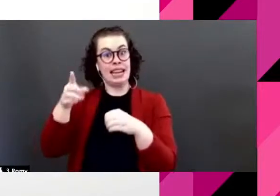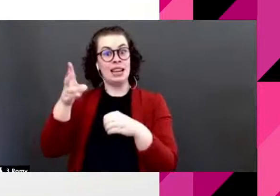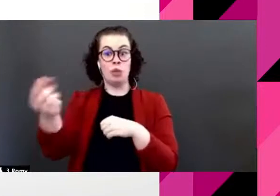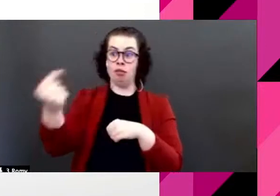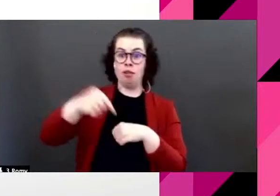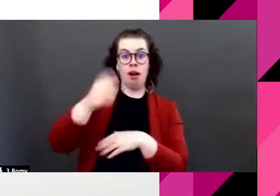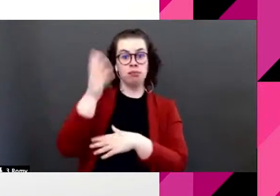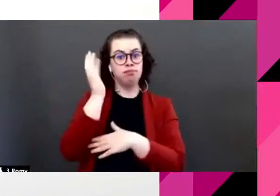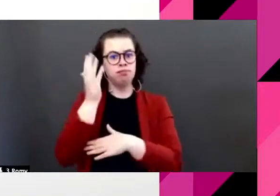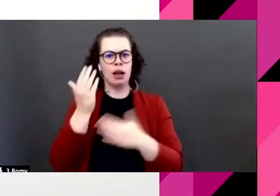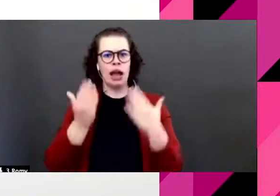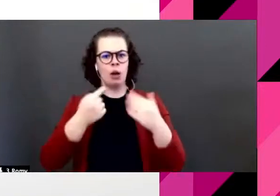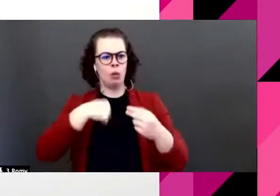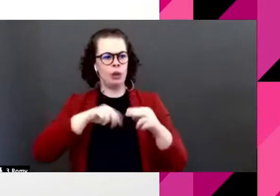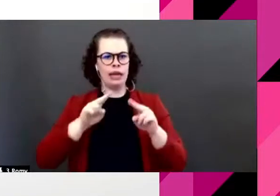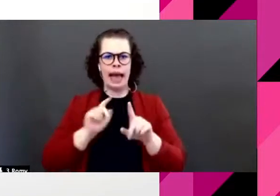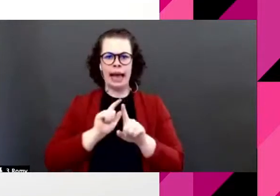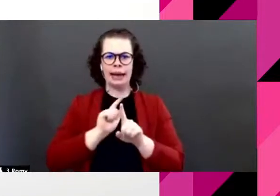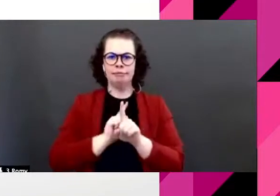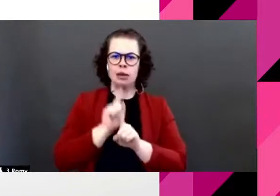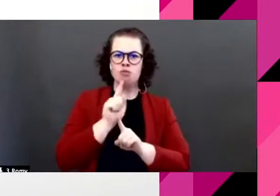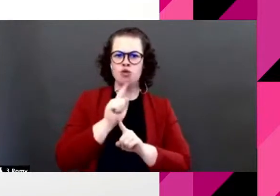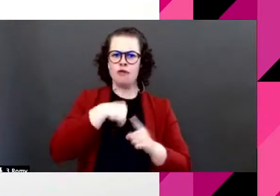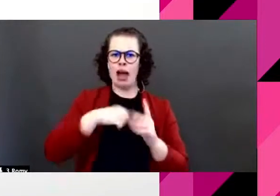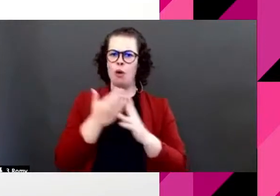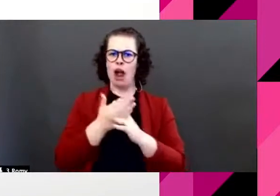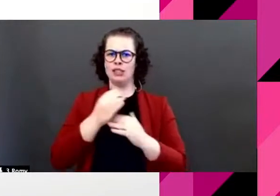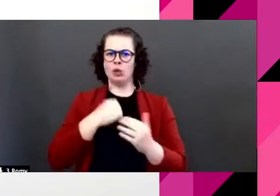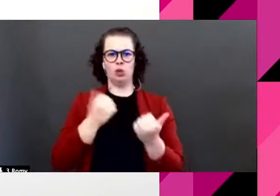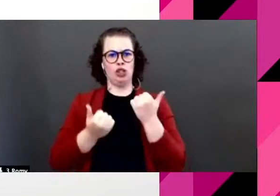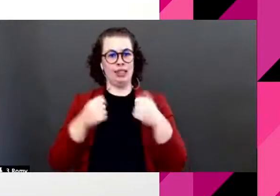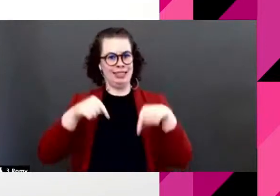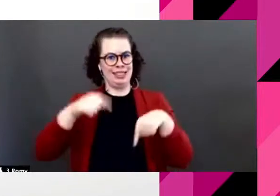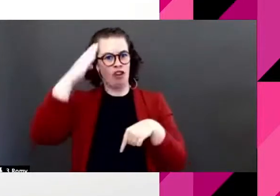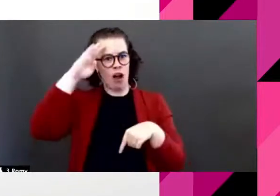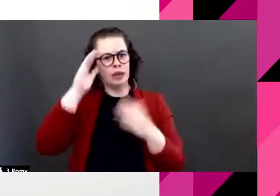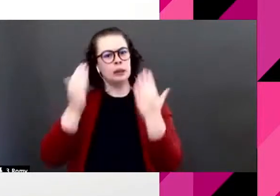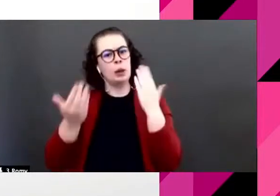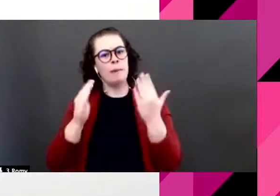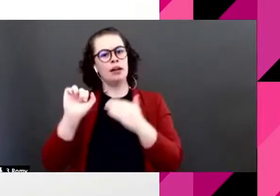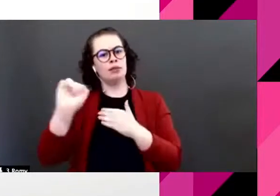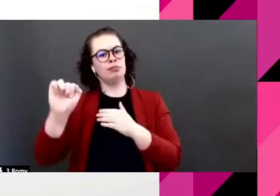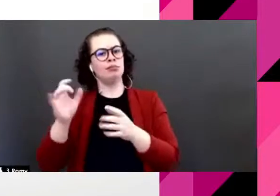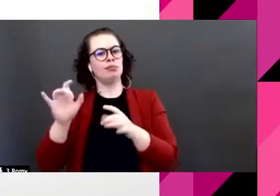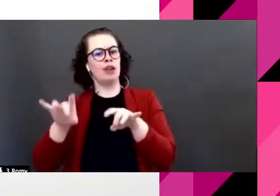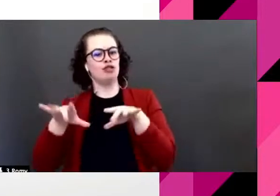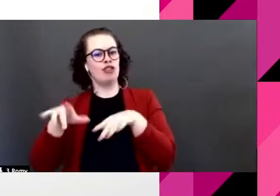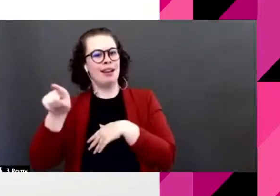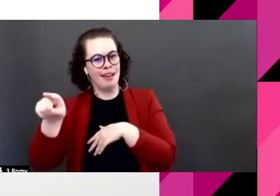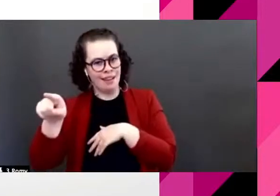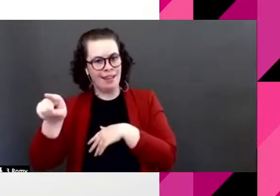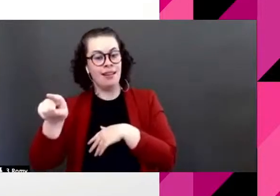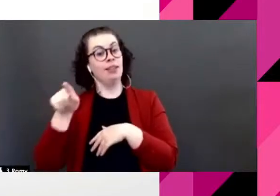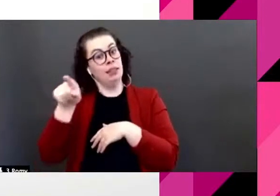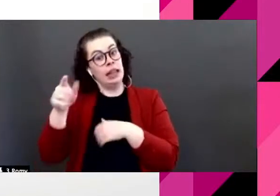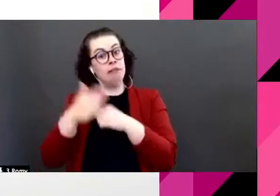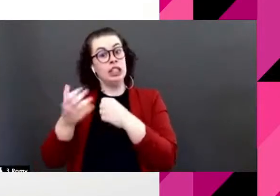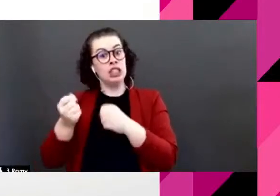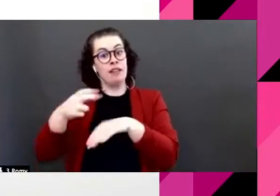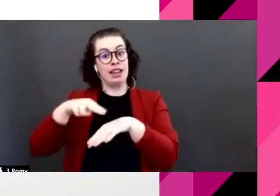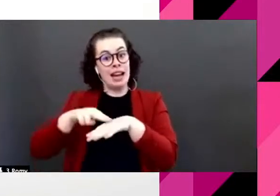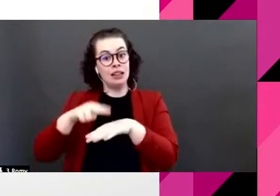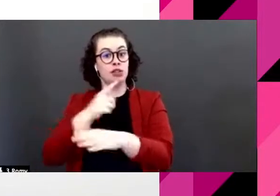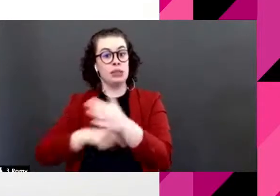to progress and improve access to justice for persons with disabilities through a national disability